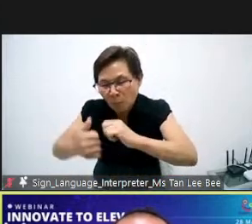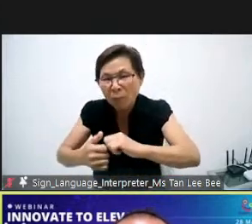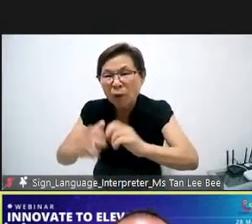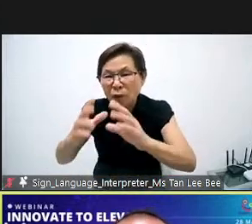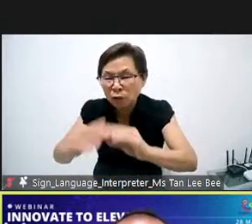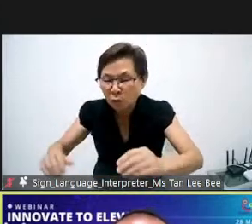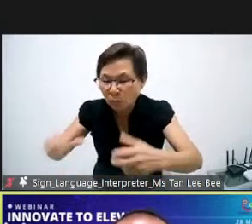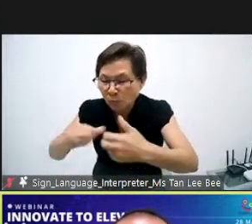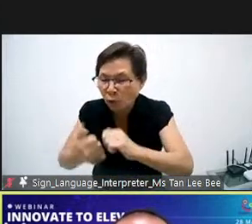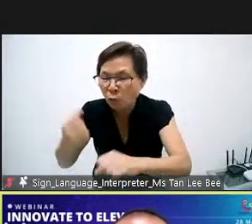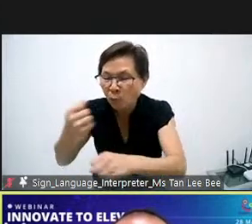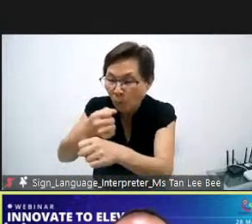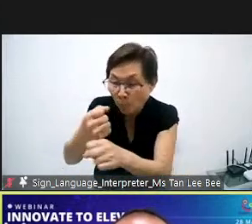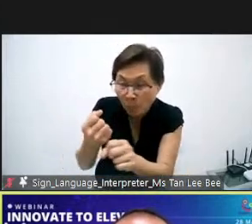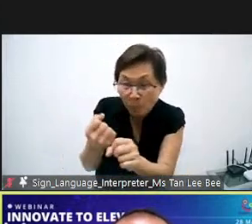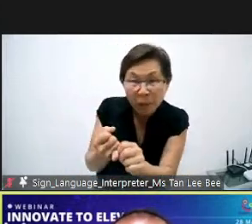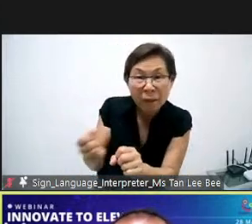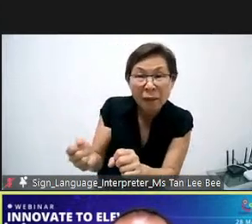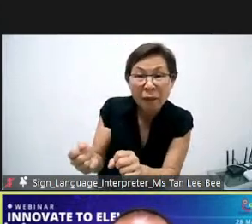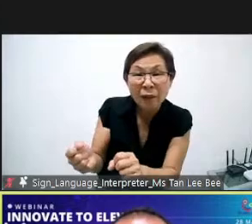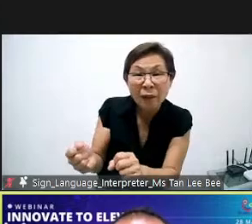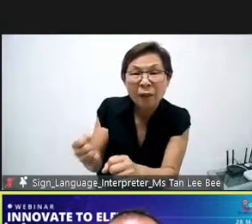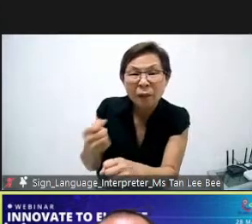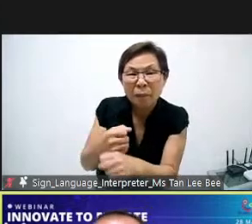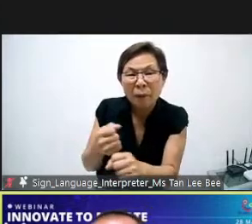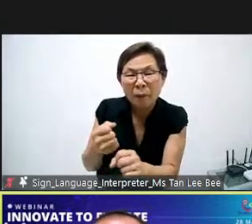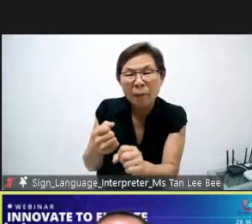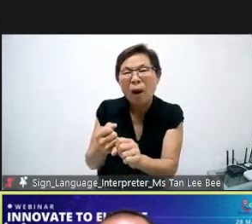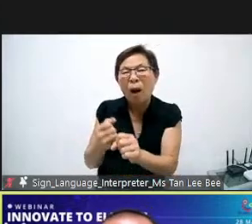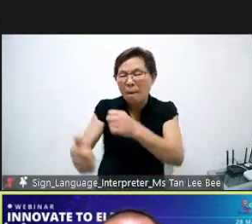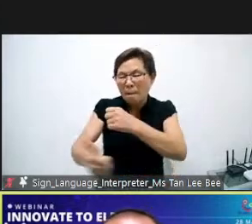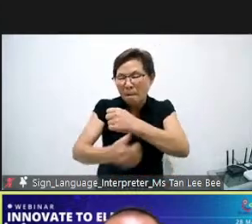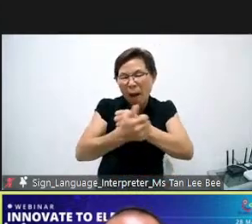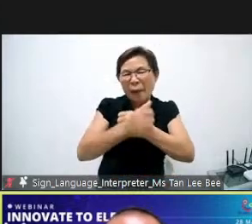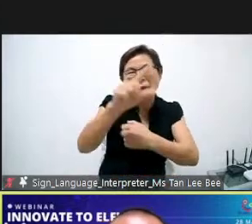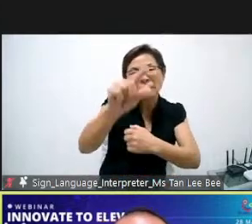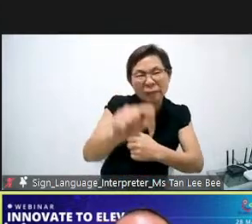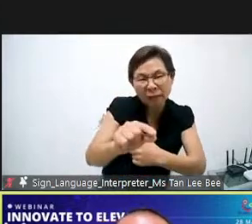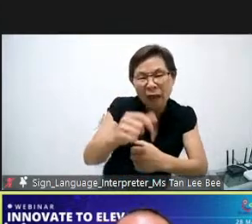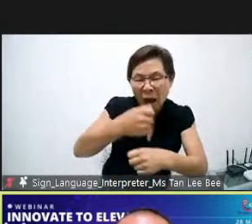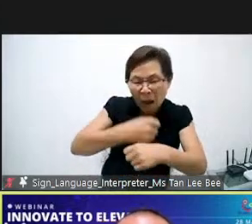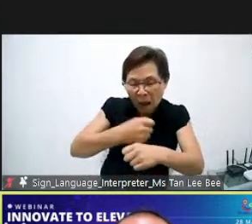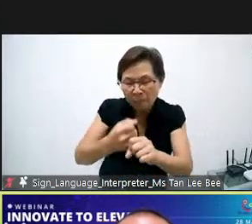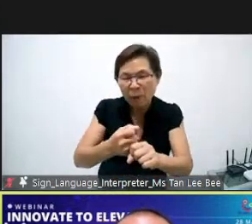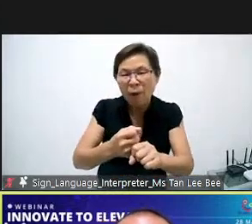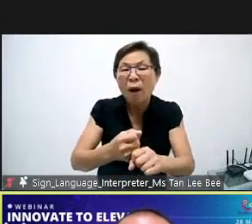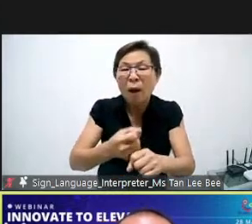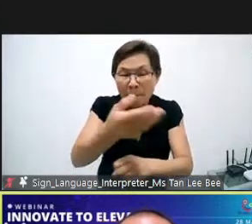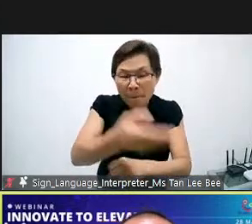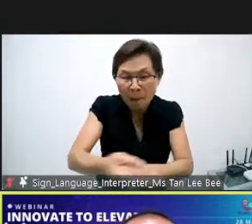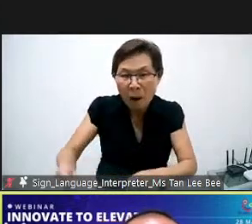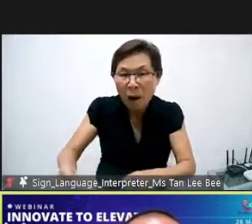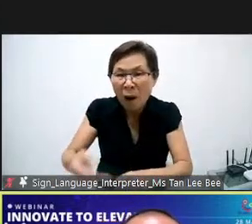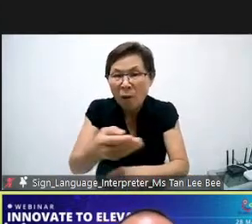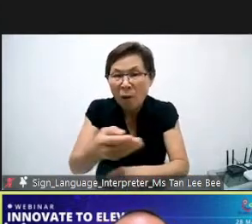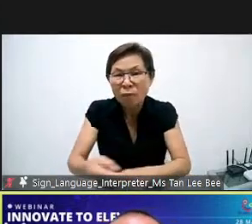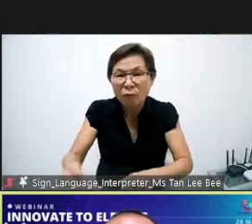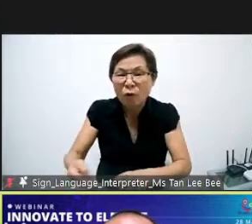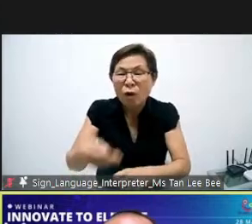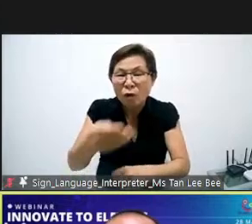and then to make the risk is smaller, I create a device for